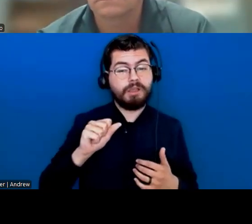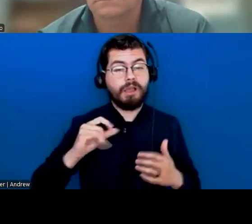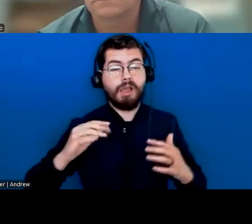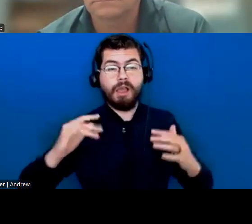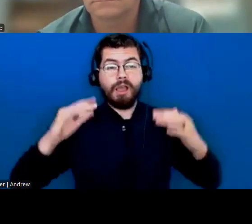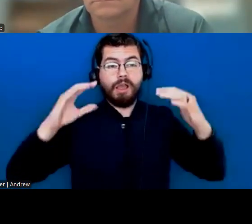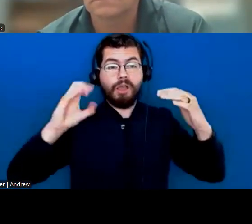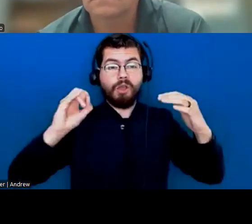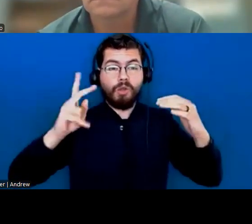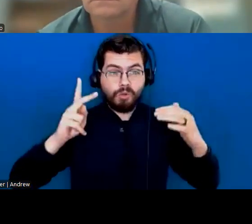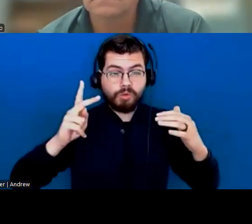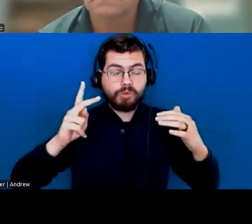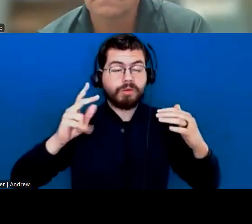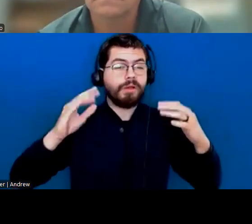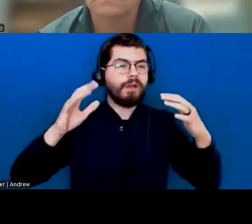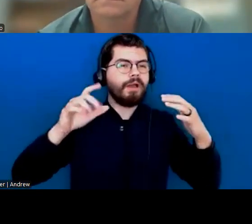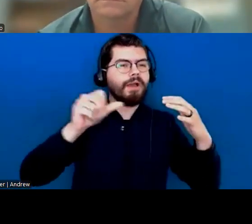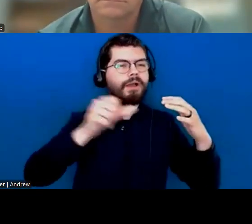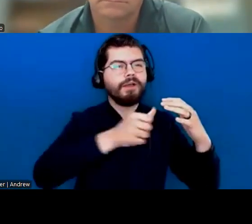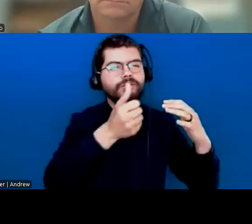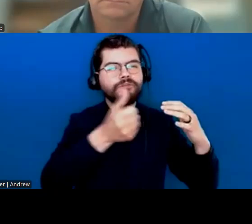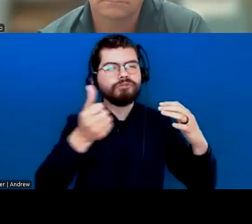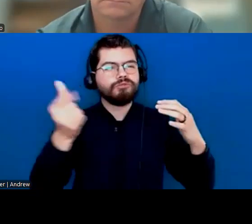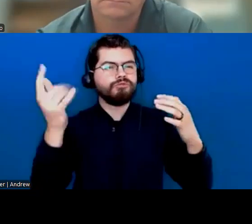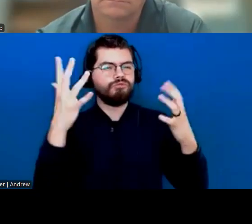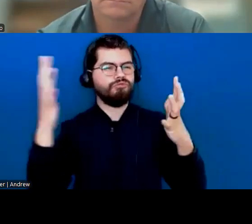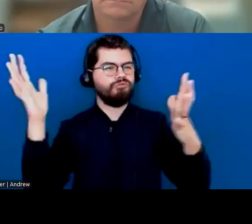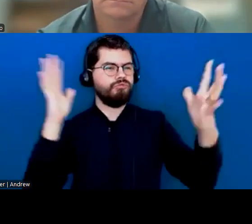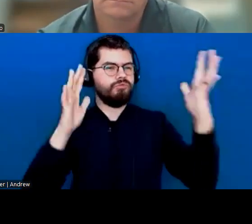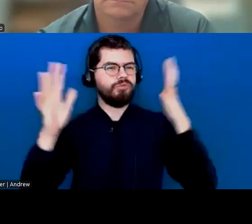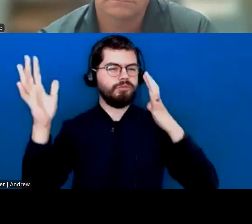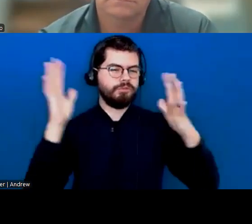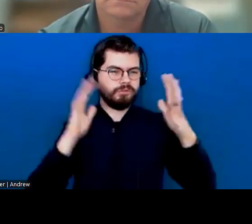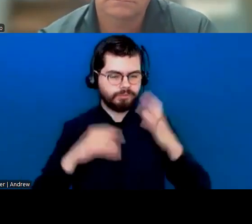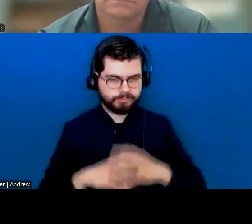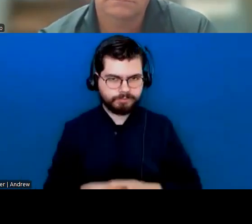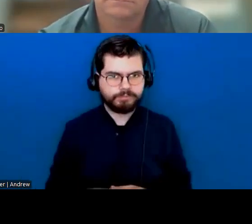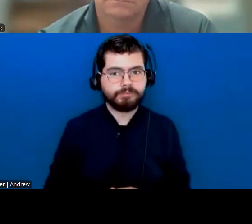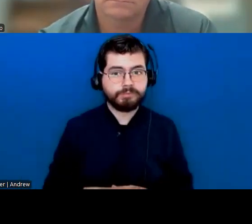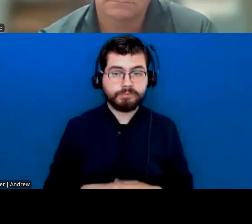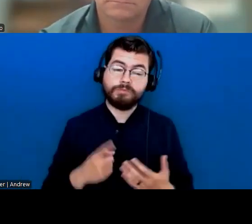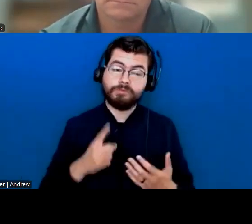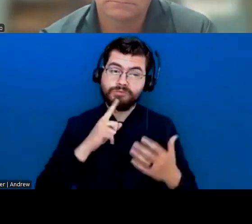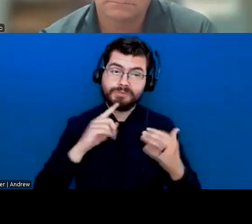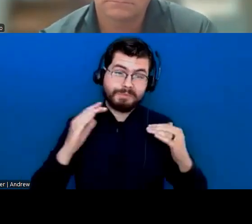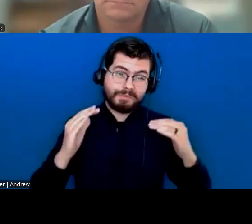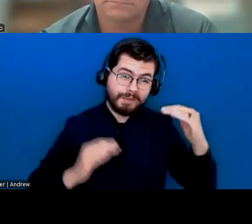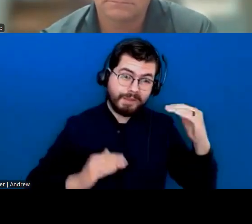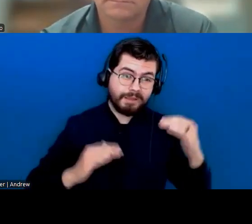other desirable species of trees. So it's a careful balance.